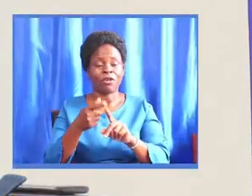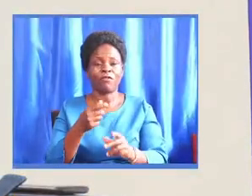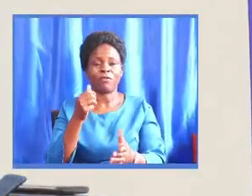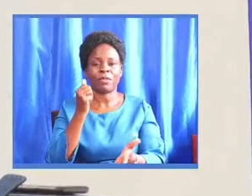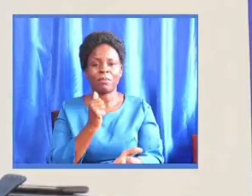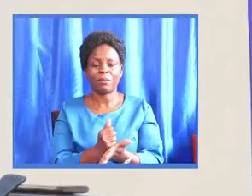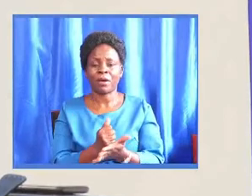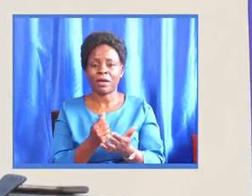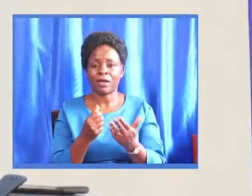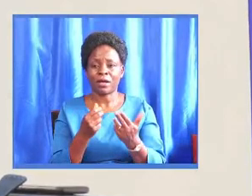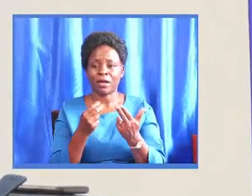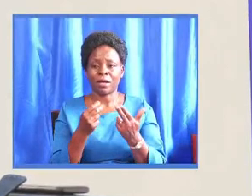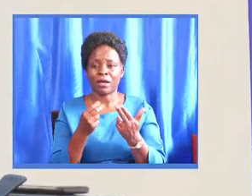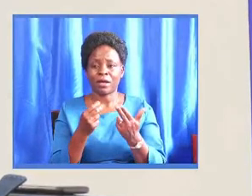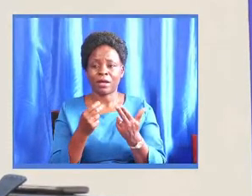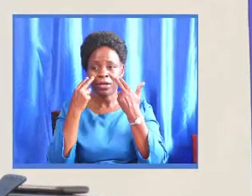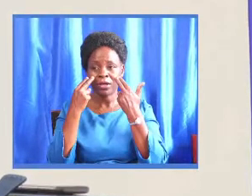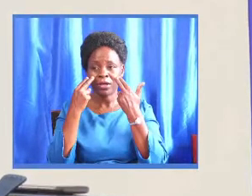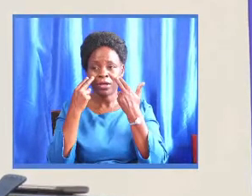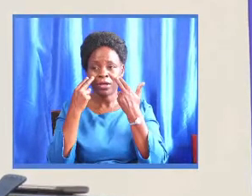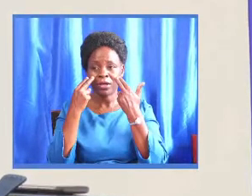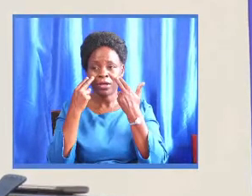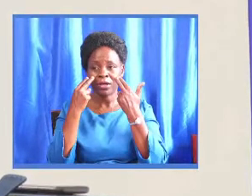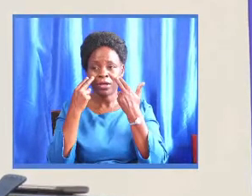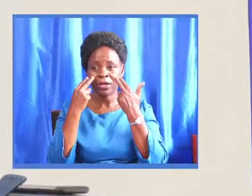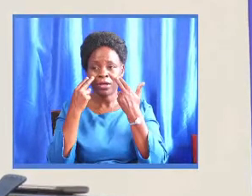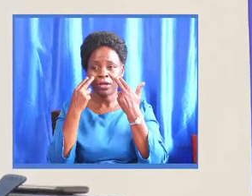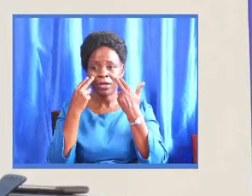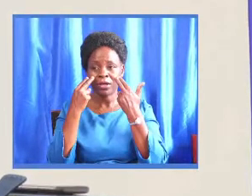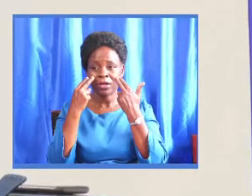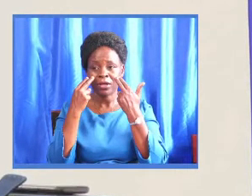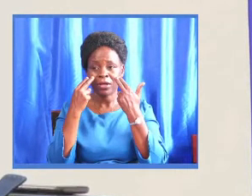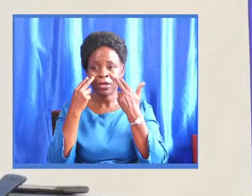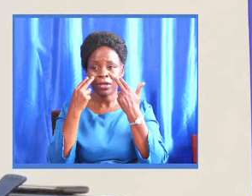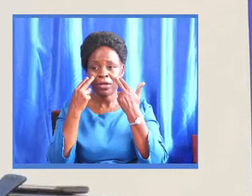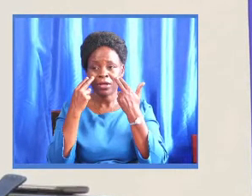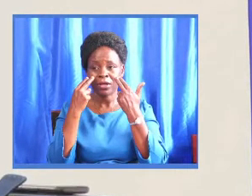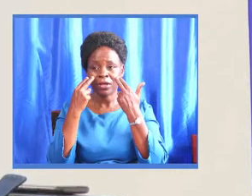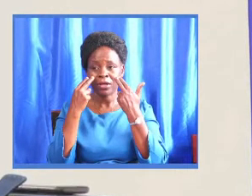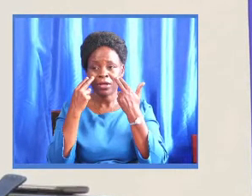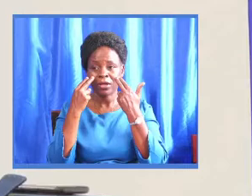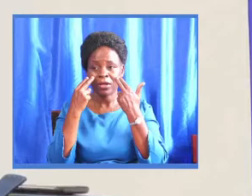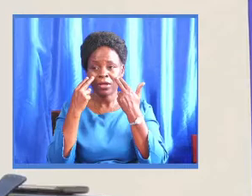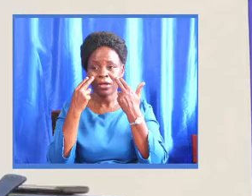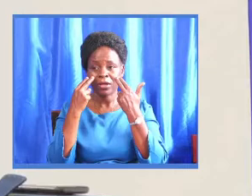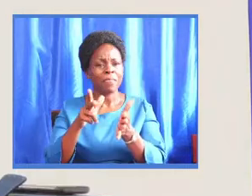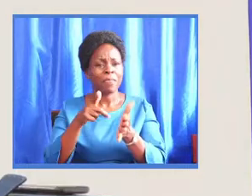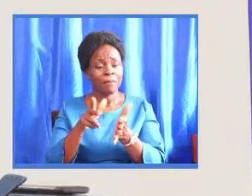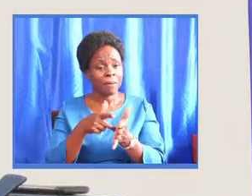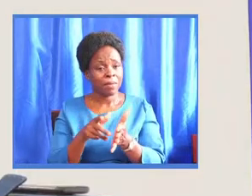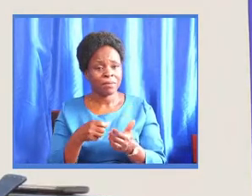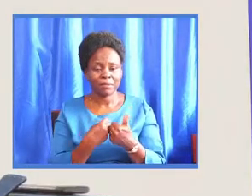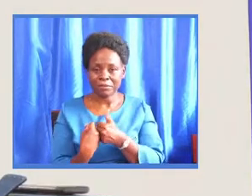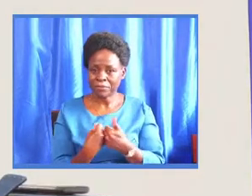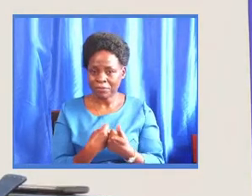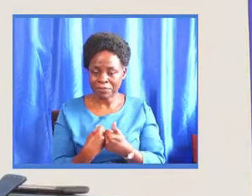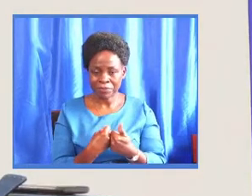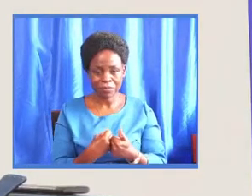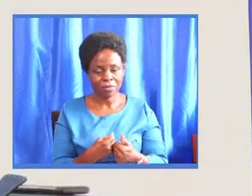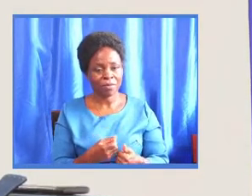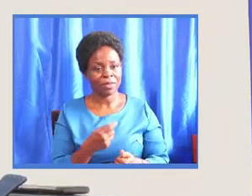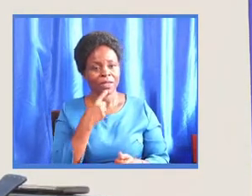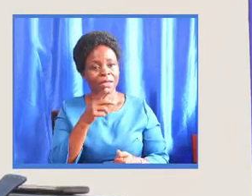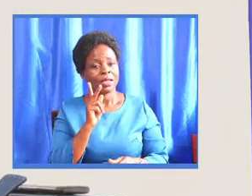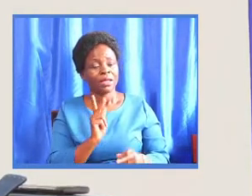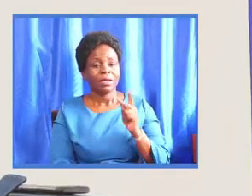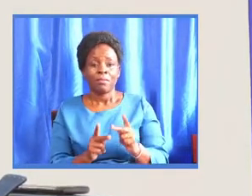them negotiating for restructuring of their credits. Payment has been a challenge. We are seeing people who are losing